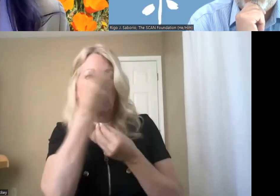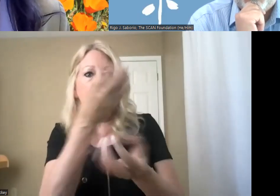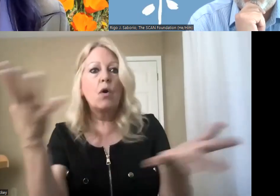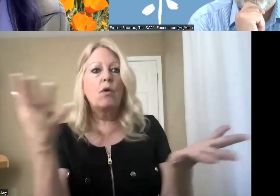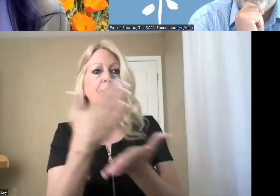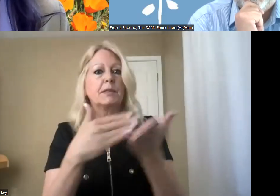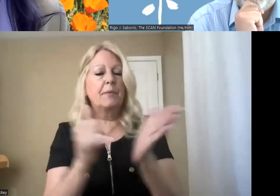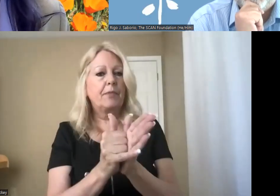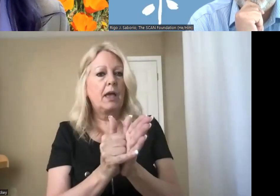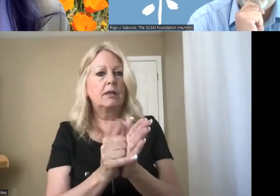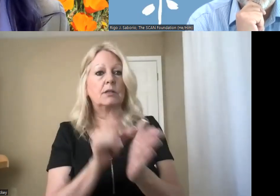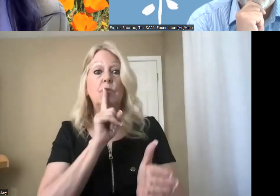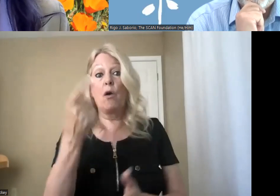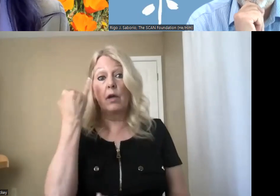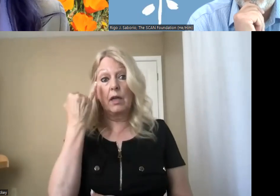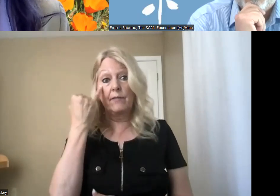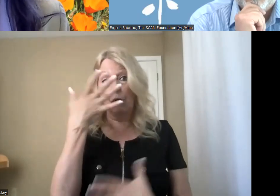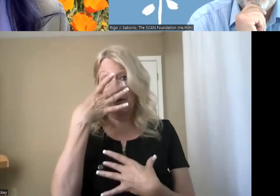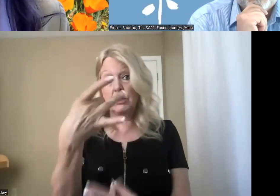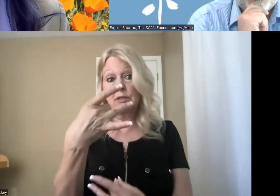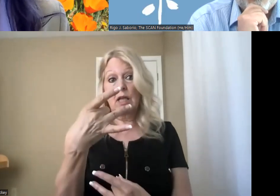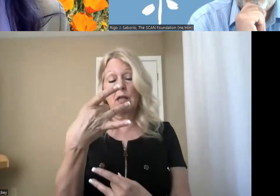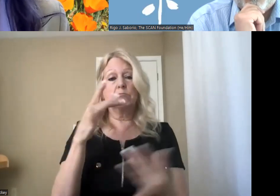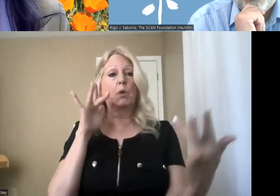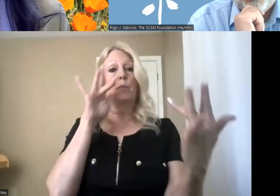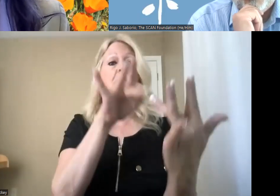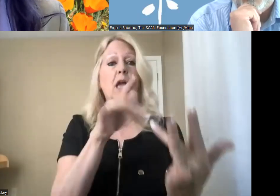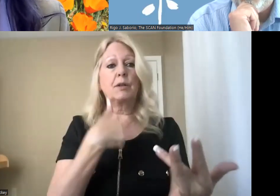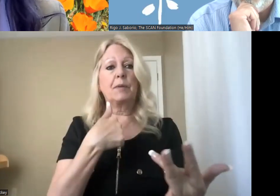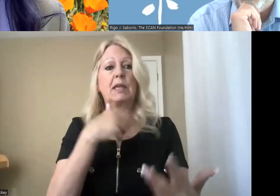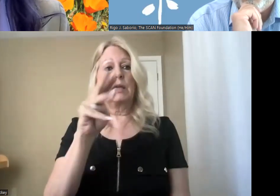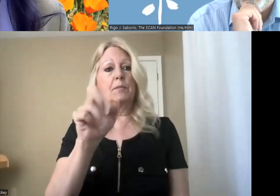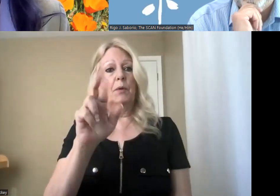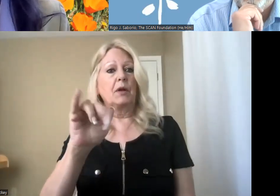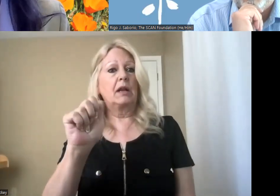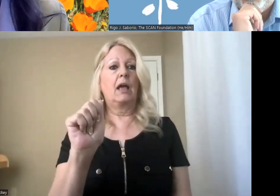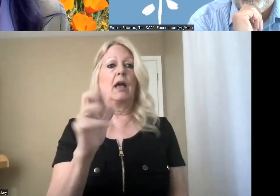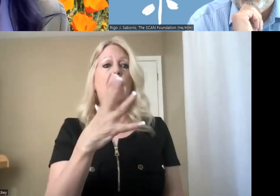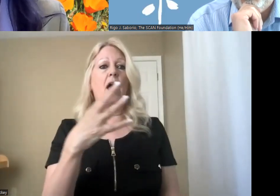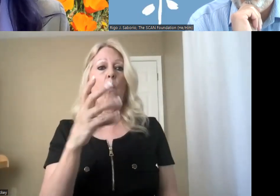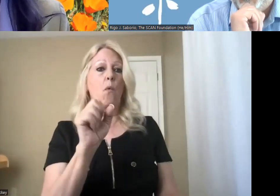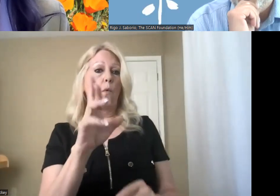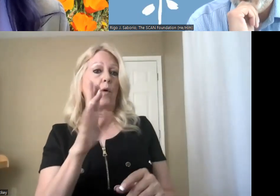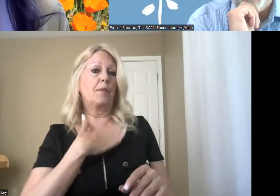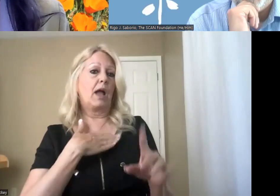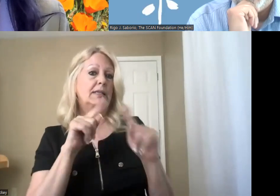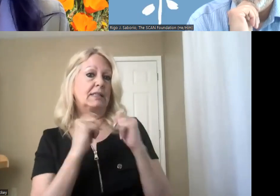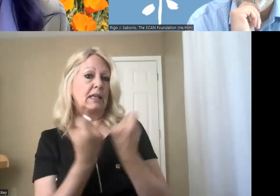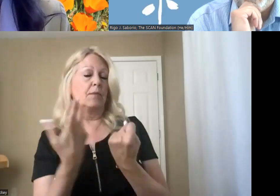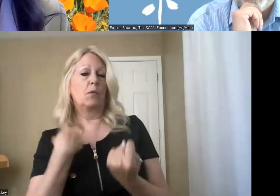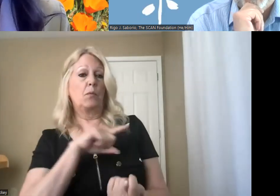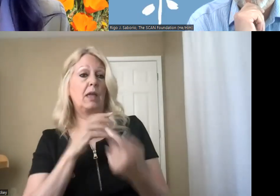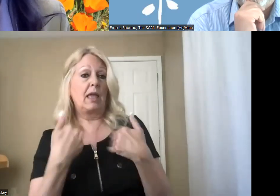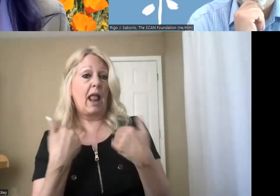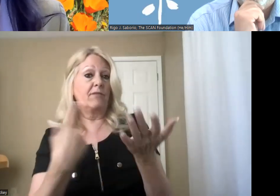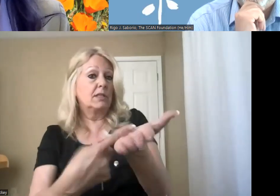So if you're interested, please reach out to me or my team, and we can have a preliminary discussion and maybe